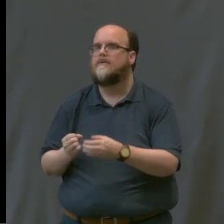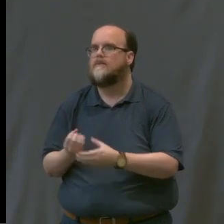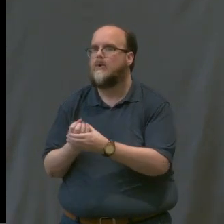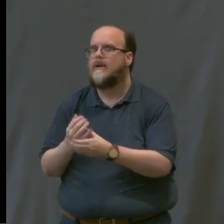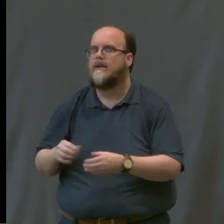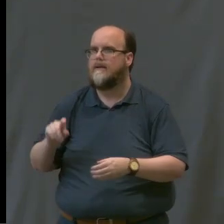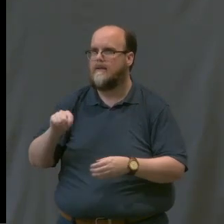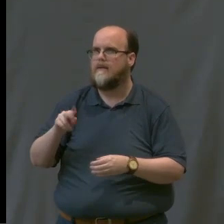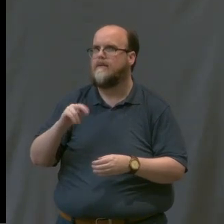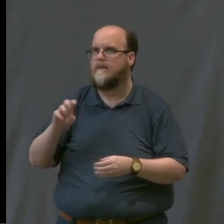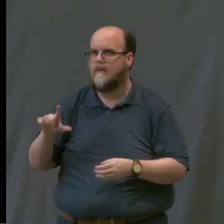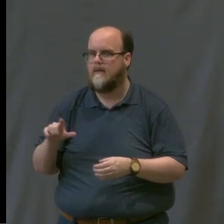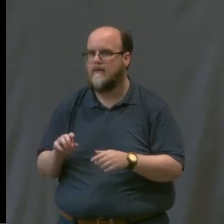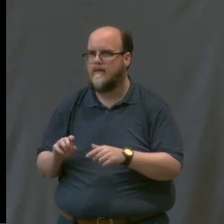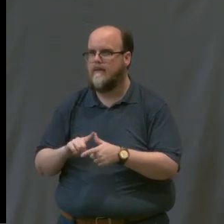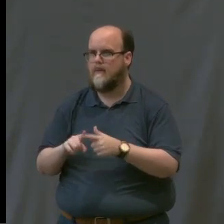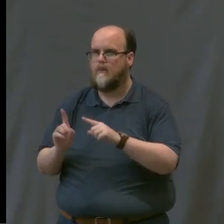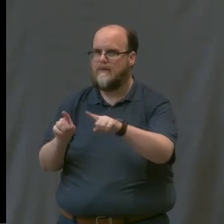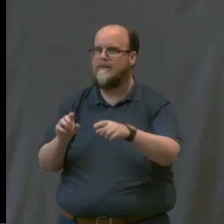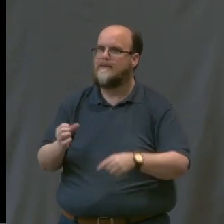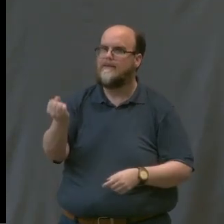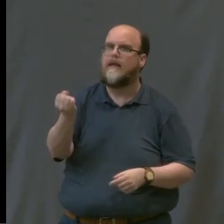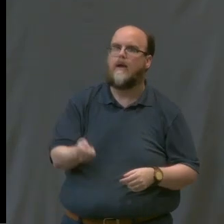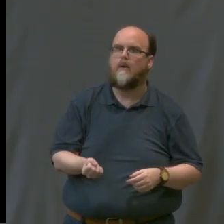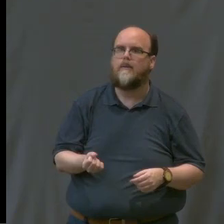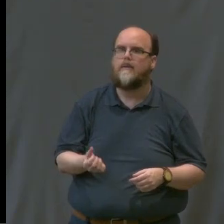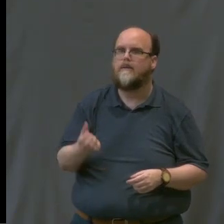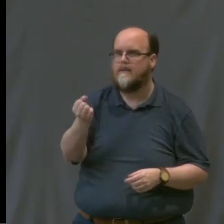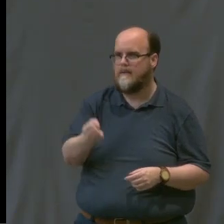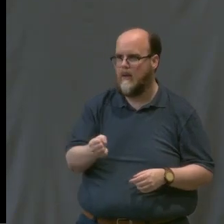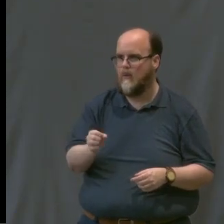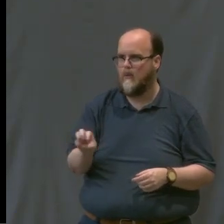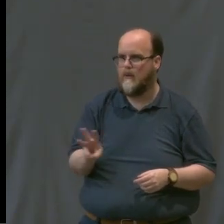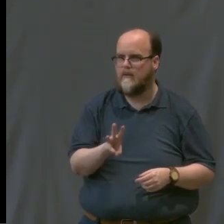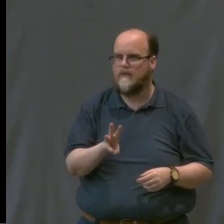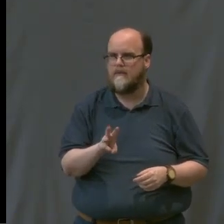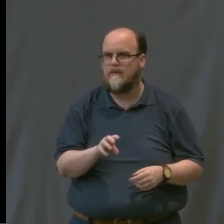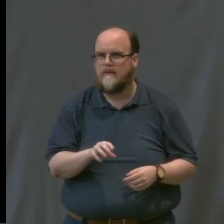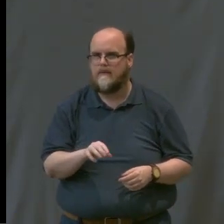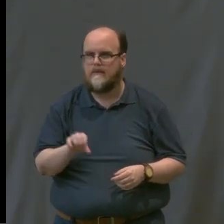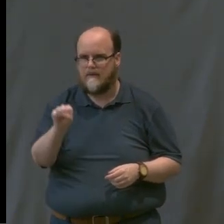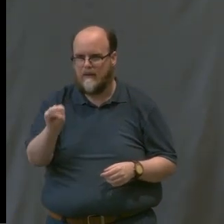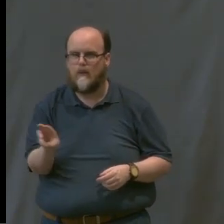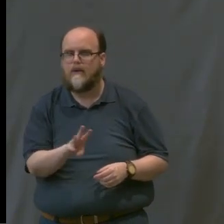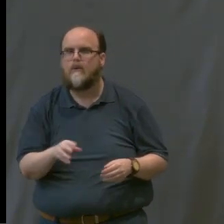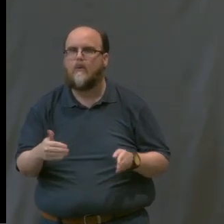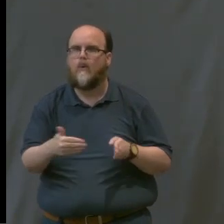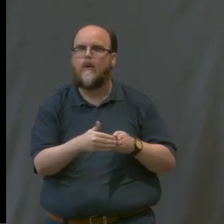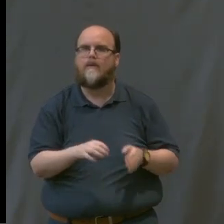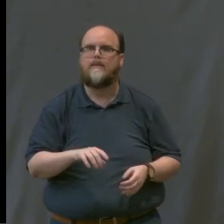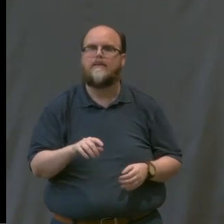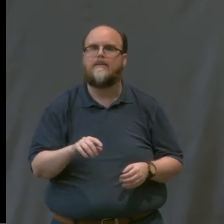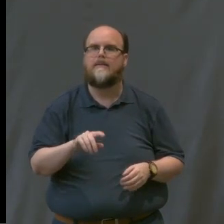He headed south, and then at the southwestern corner of Temple Mount Wall,